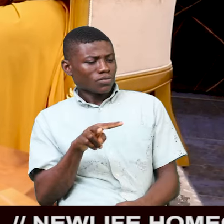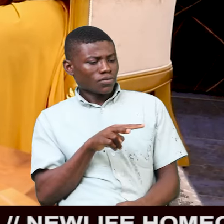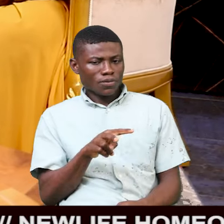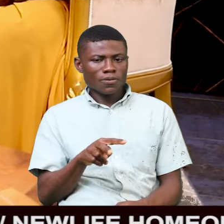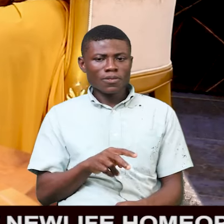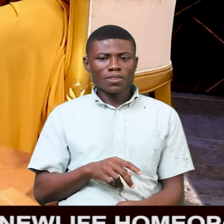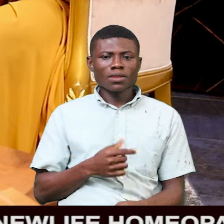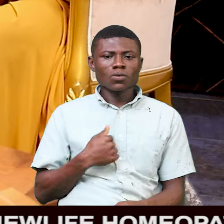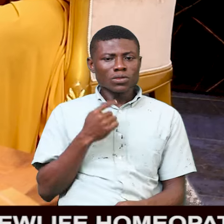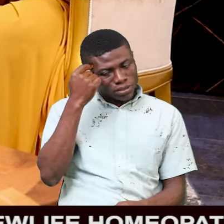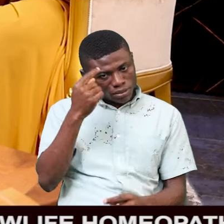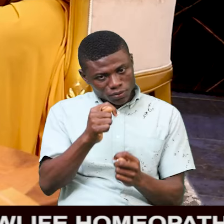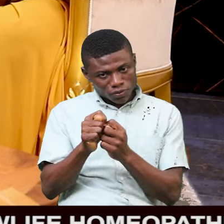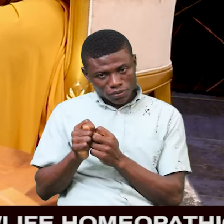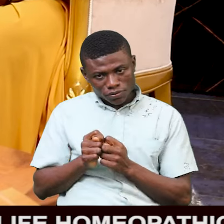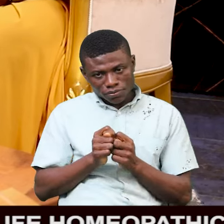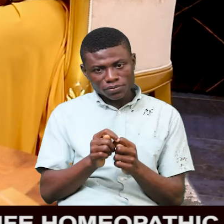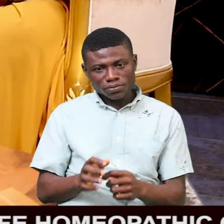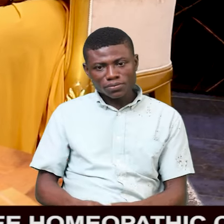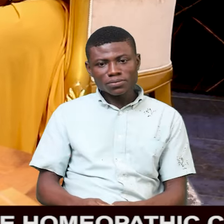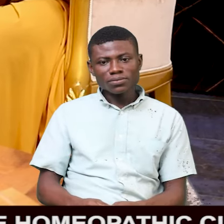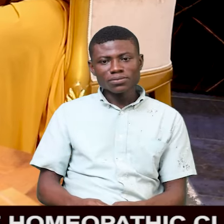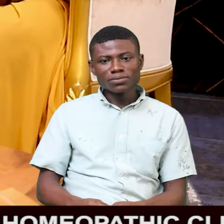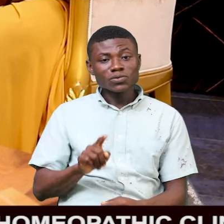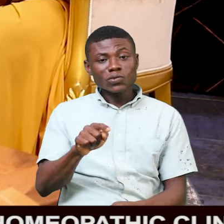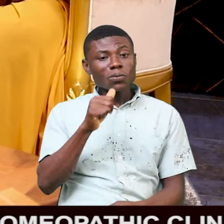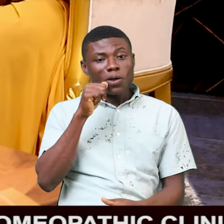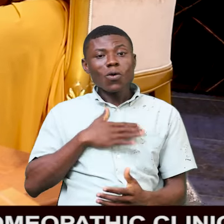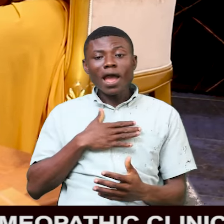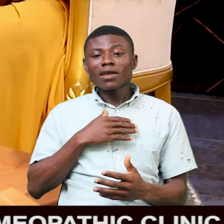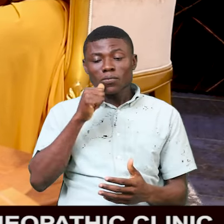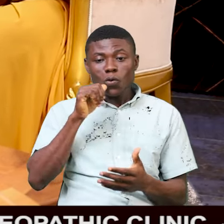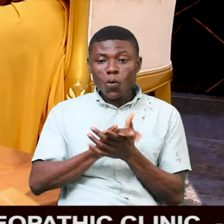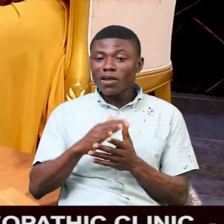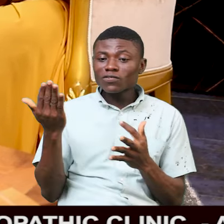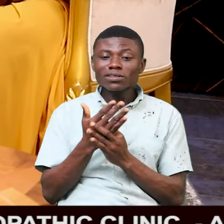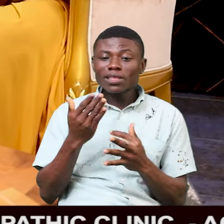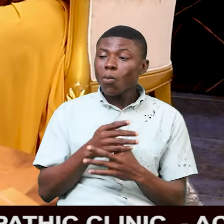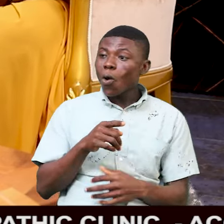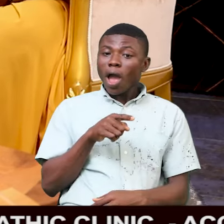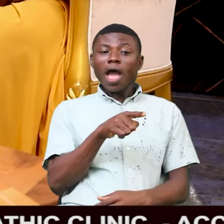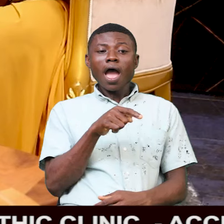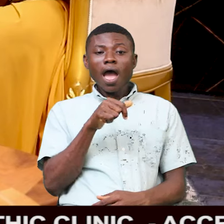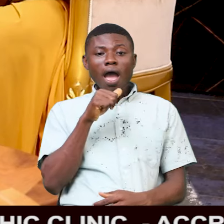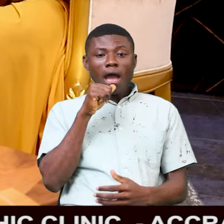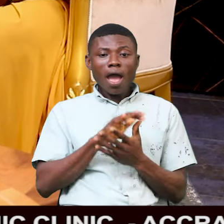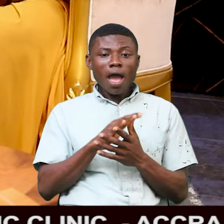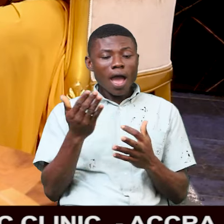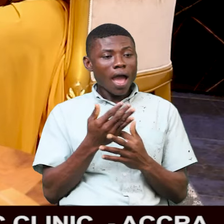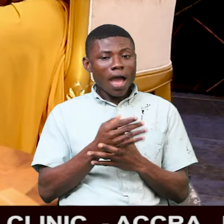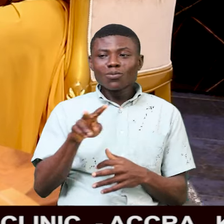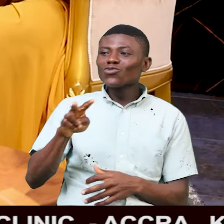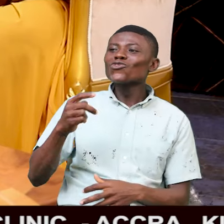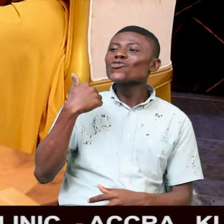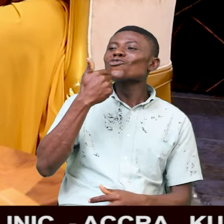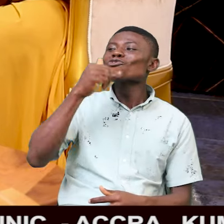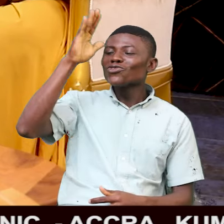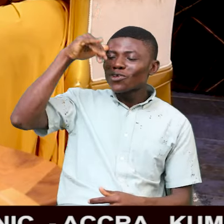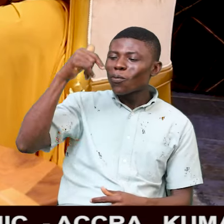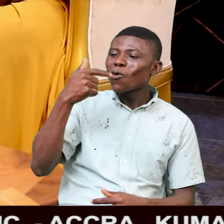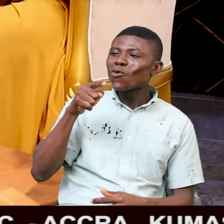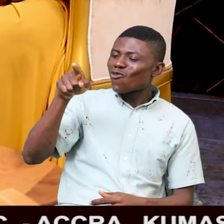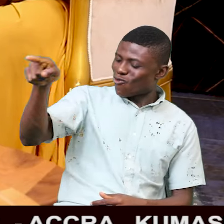a mujim boom. Mummy, or have you? Girl, we. Hey, me no when I stop one, or when I stop